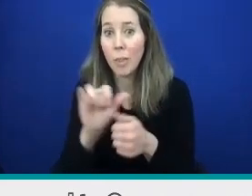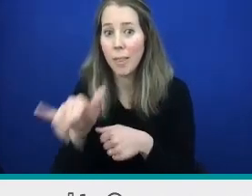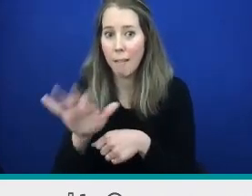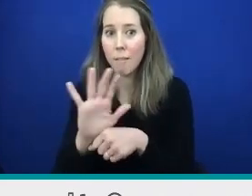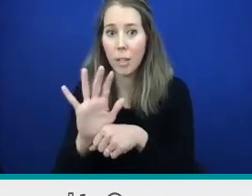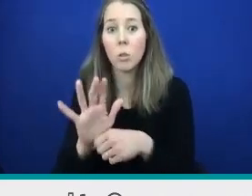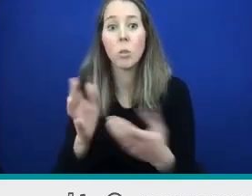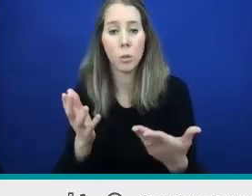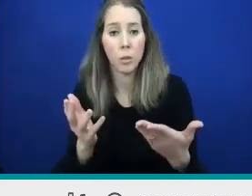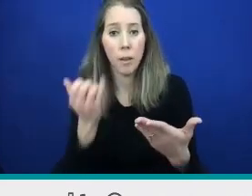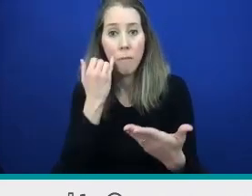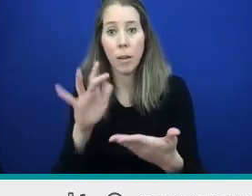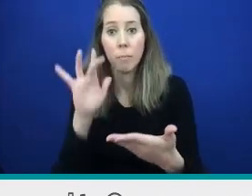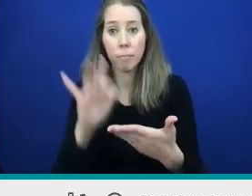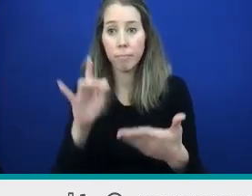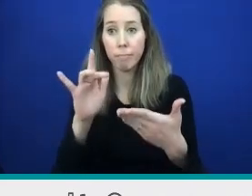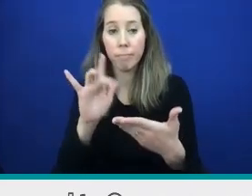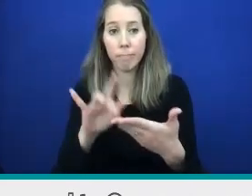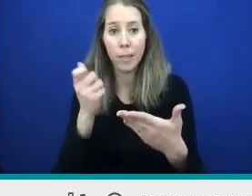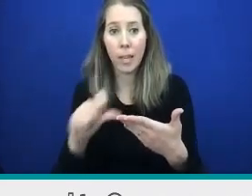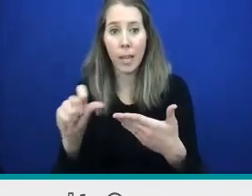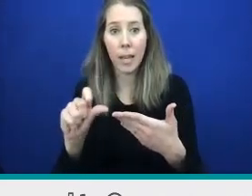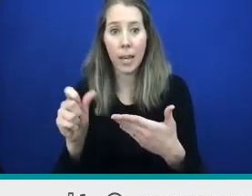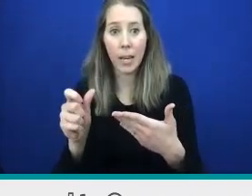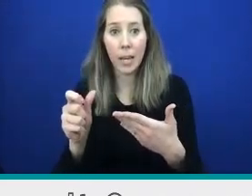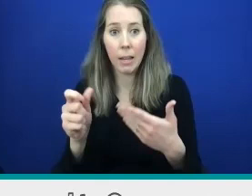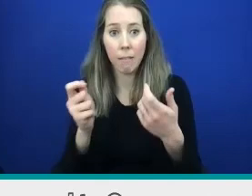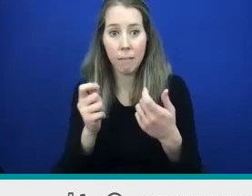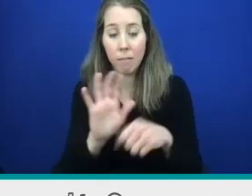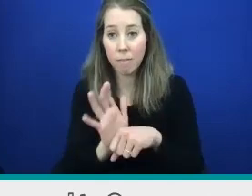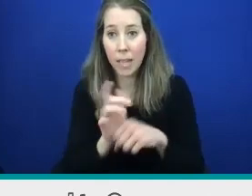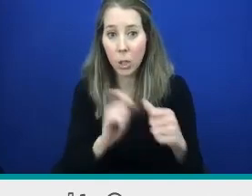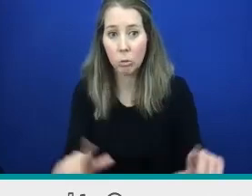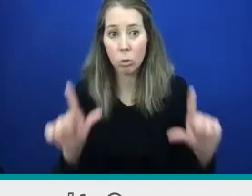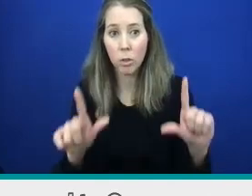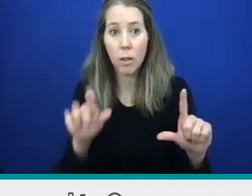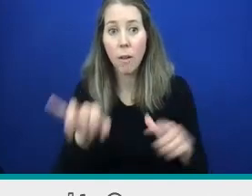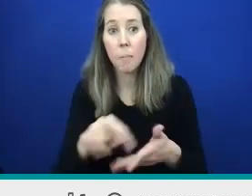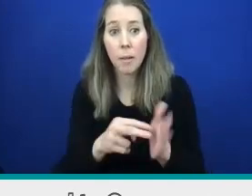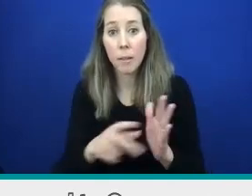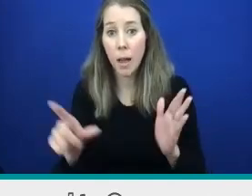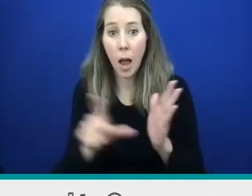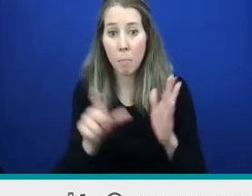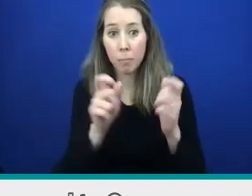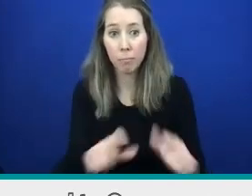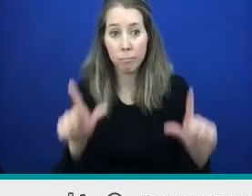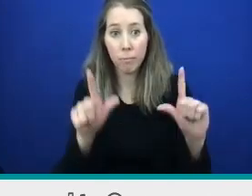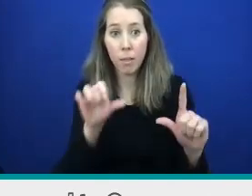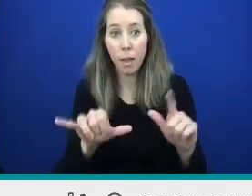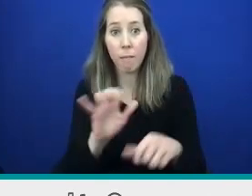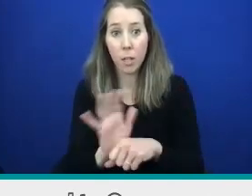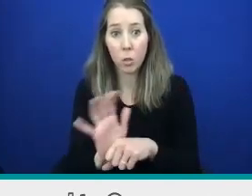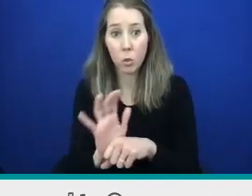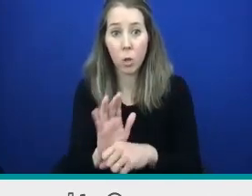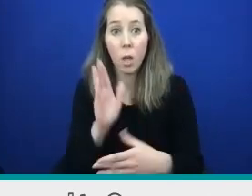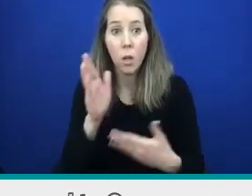So if I click on any of the videos that have been submitted, then it will automatically pull up that video and